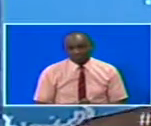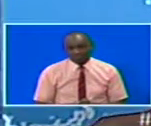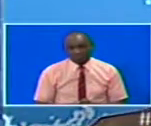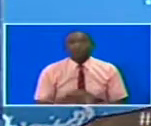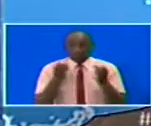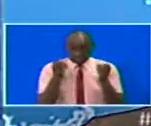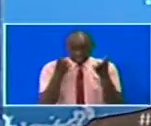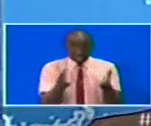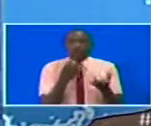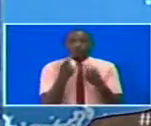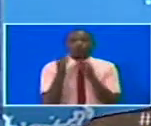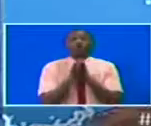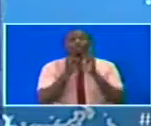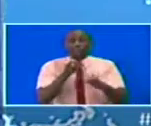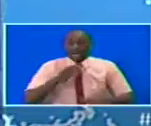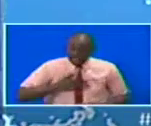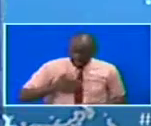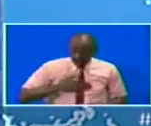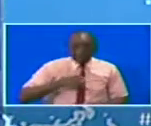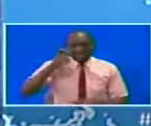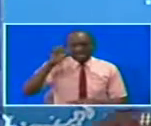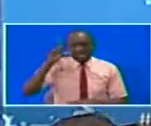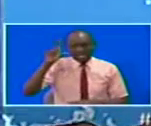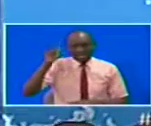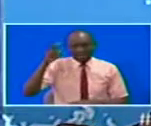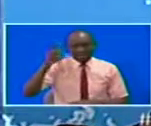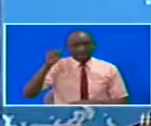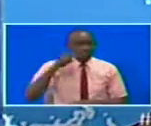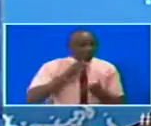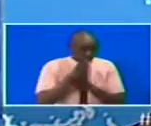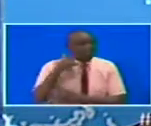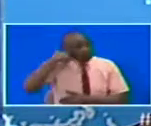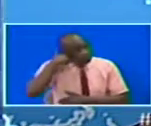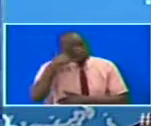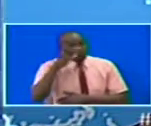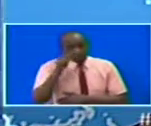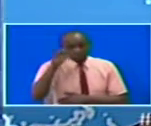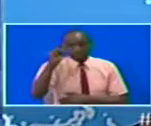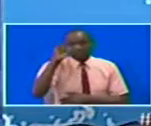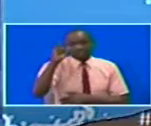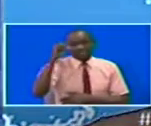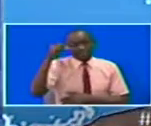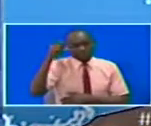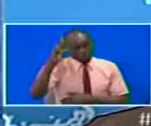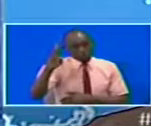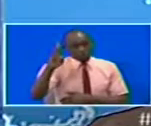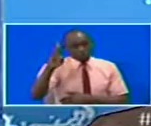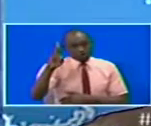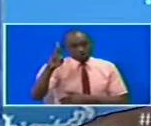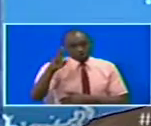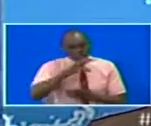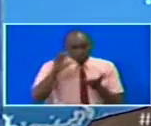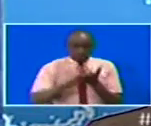All right, let's now speak to our reporter, Elvis Kosgei, on phone. He's joining us live from Sigor constituency in Elgeyo